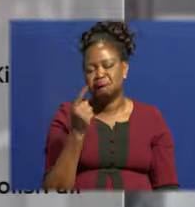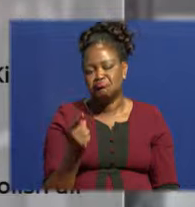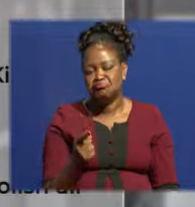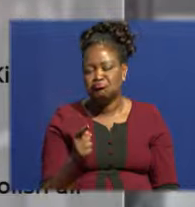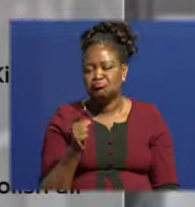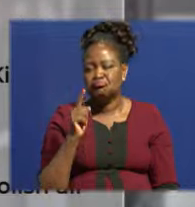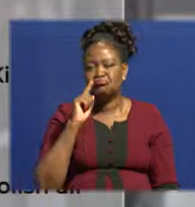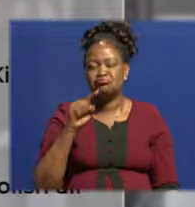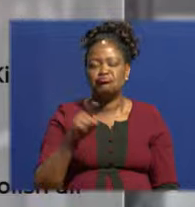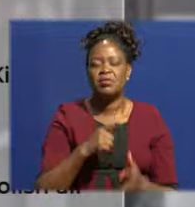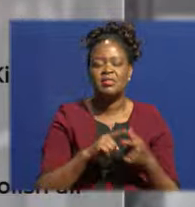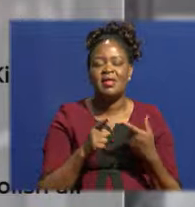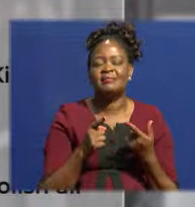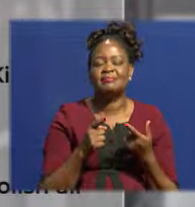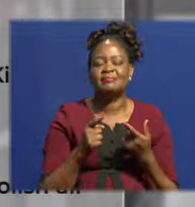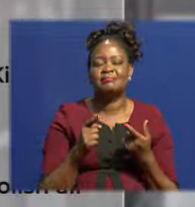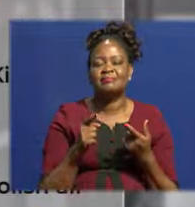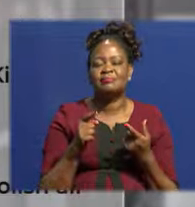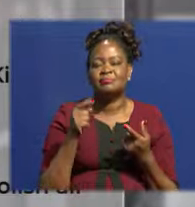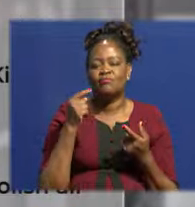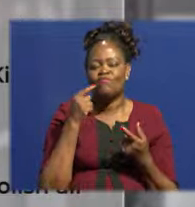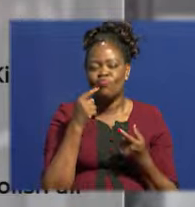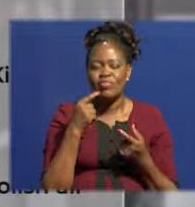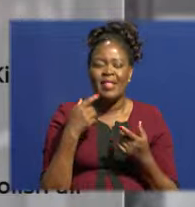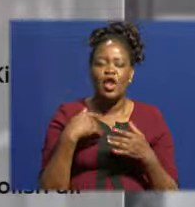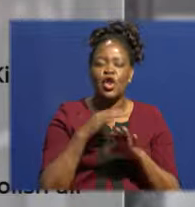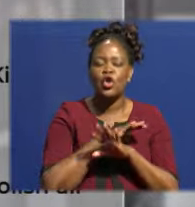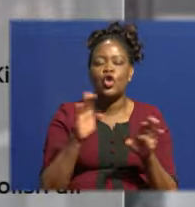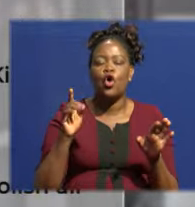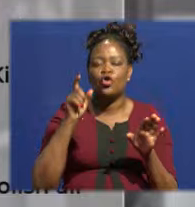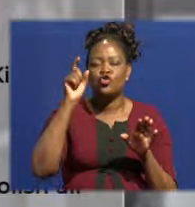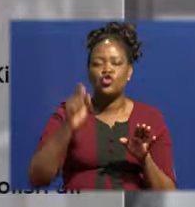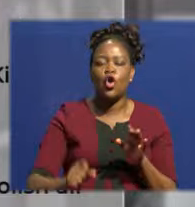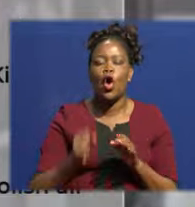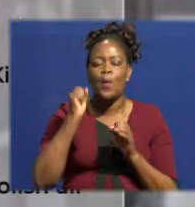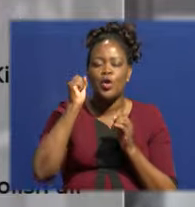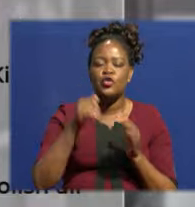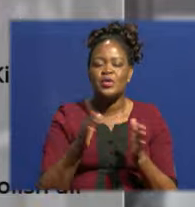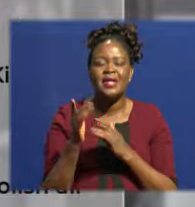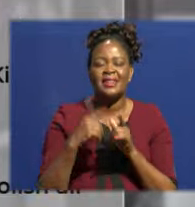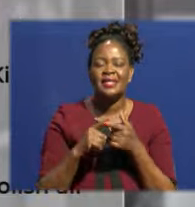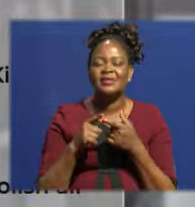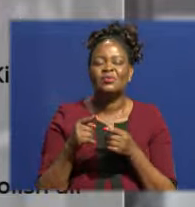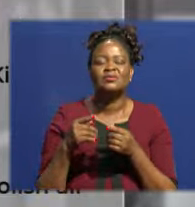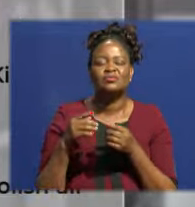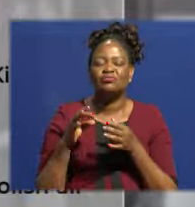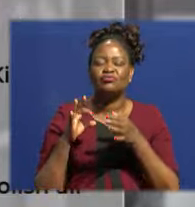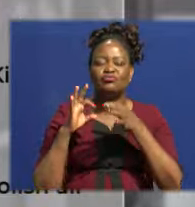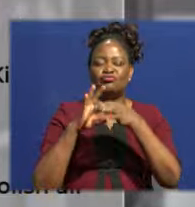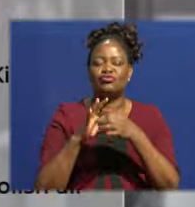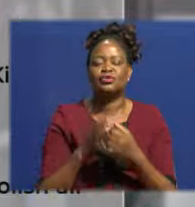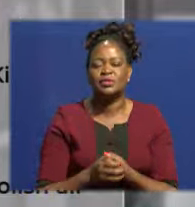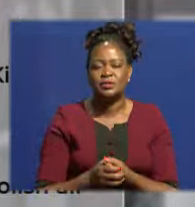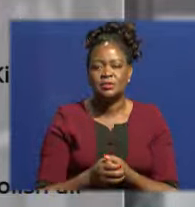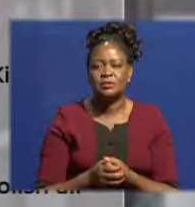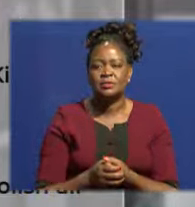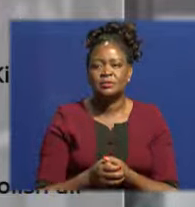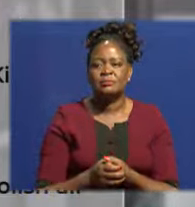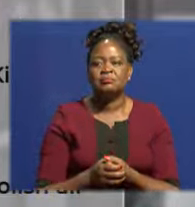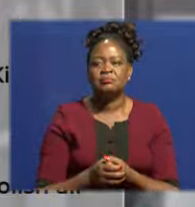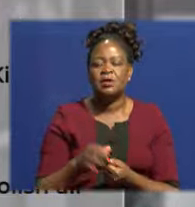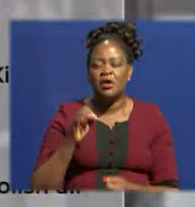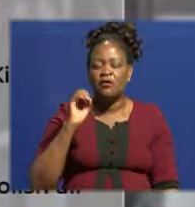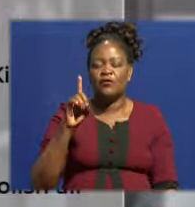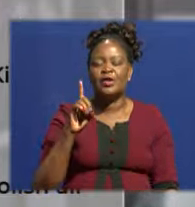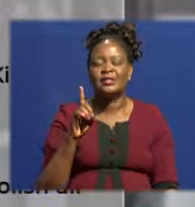with no regional political platform. Karume was reluctant to join the leading opposition force Forum for the Restoration